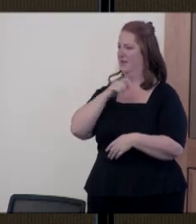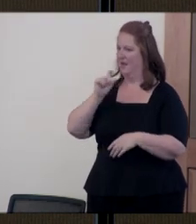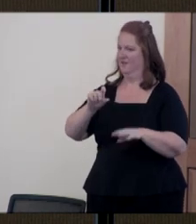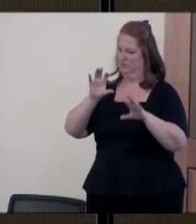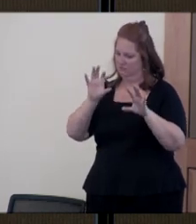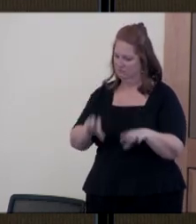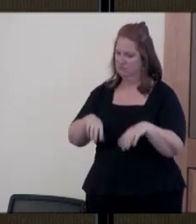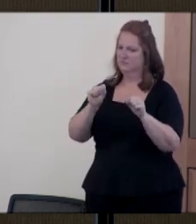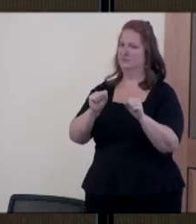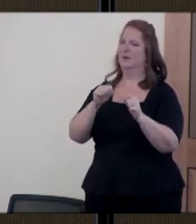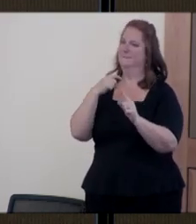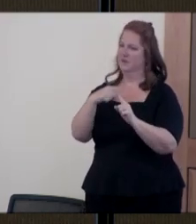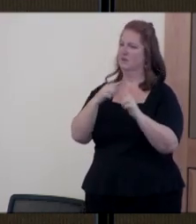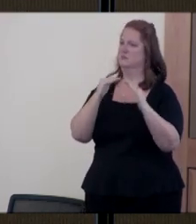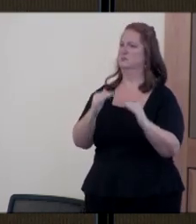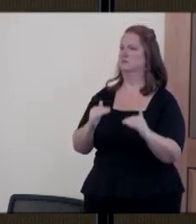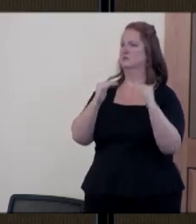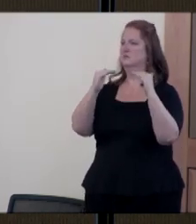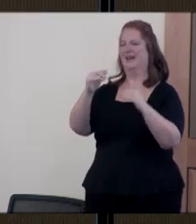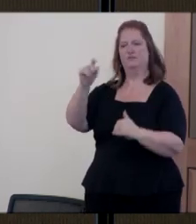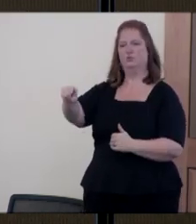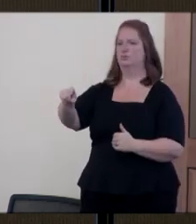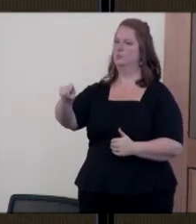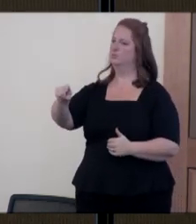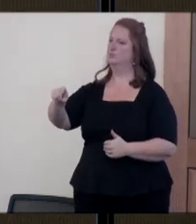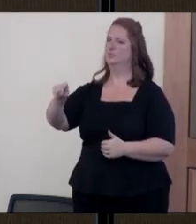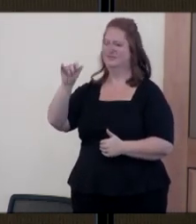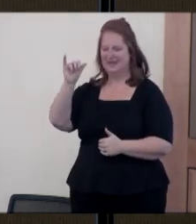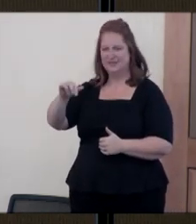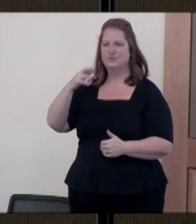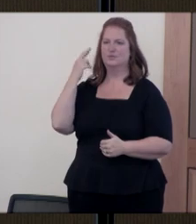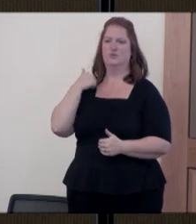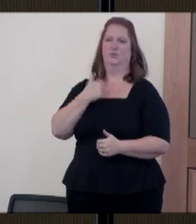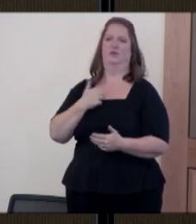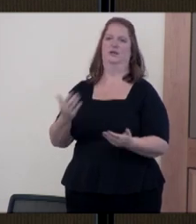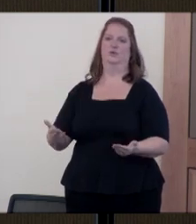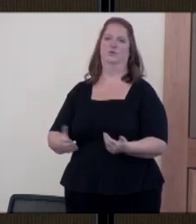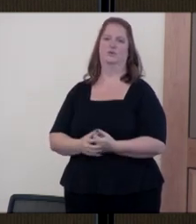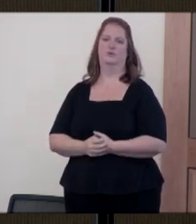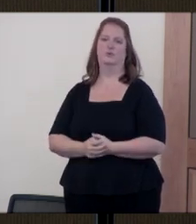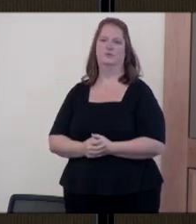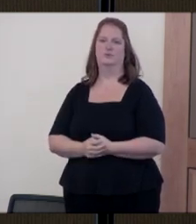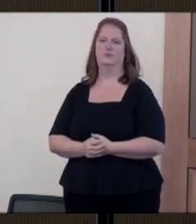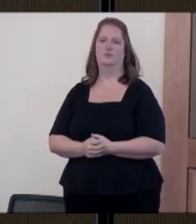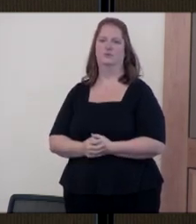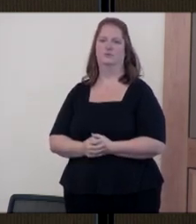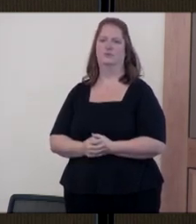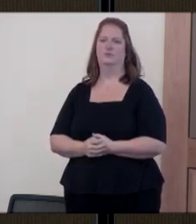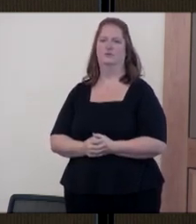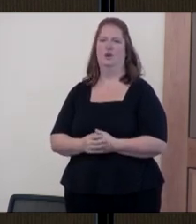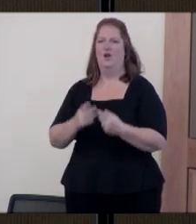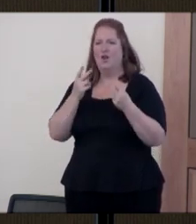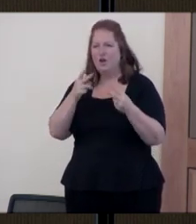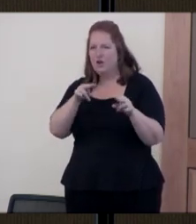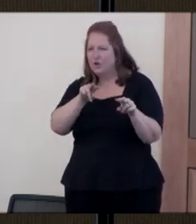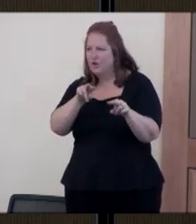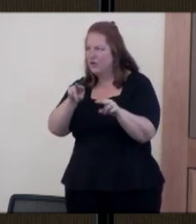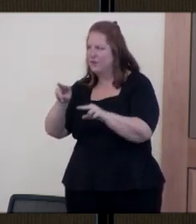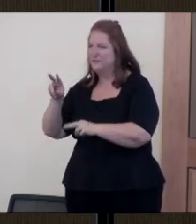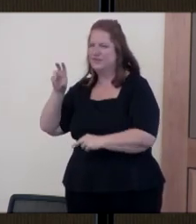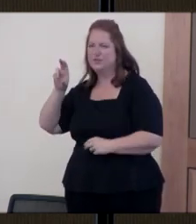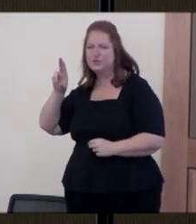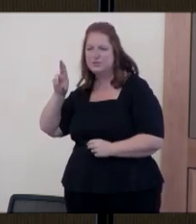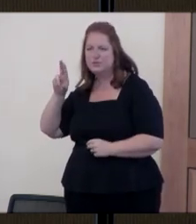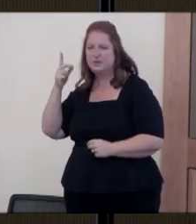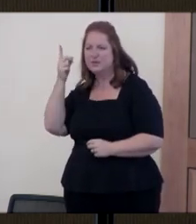to the next level. We've got to do it. It's why we're here. Look around you at this place. Think about the people who